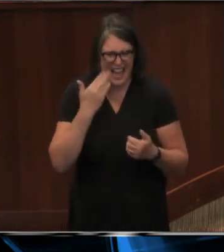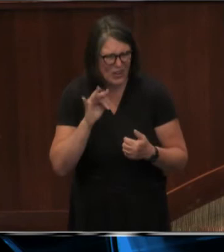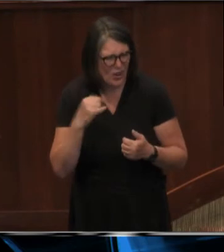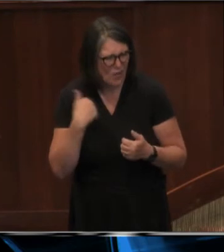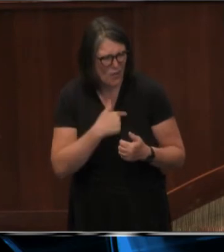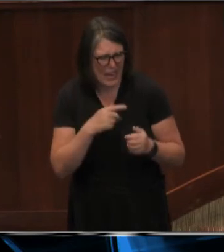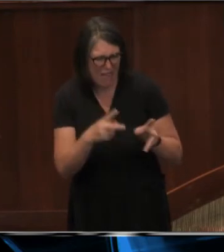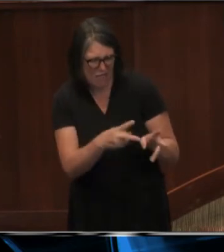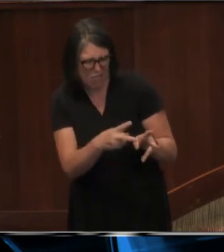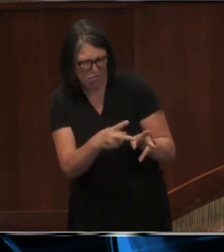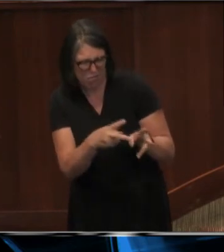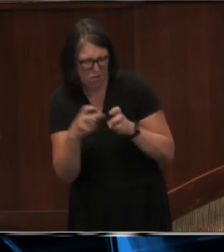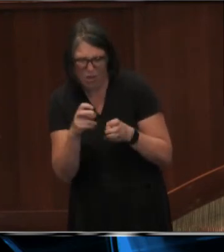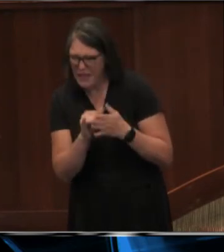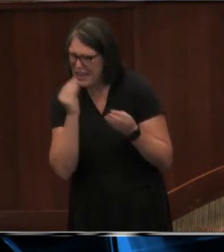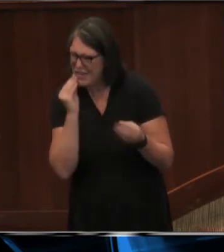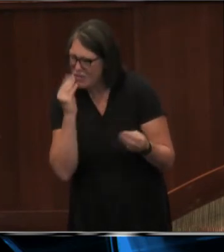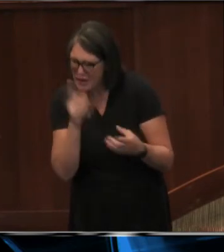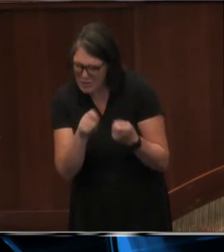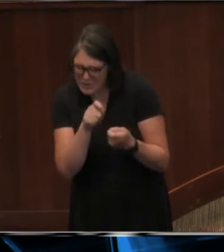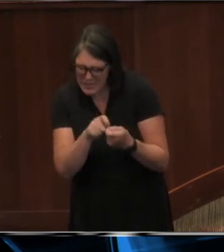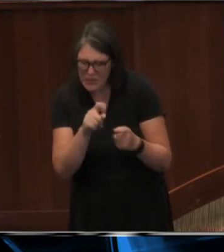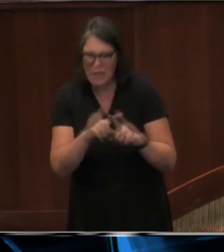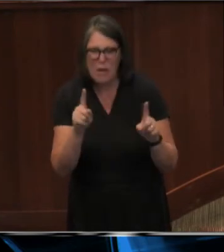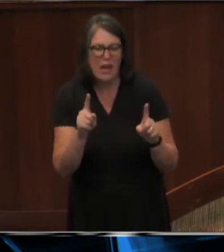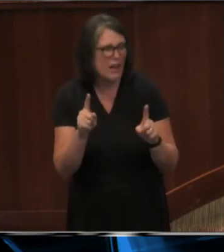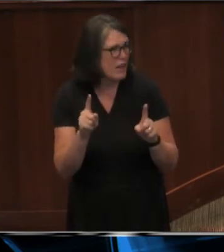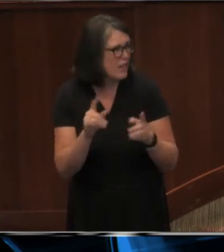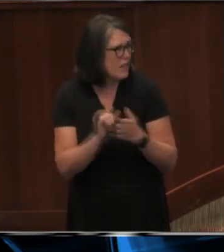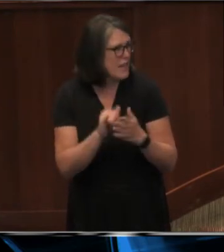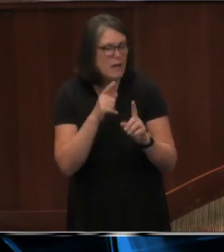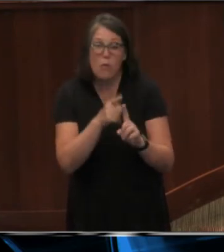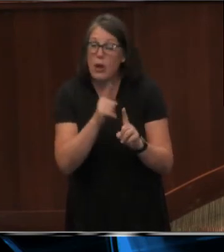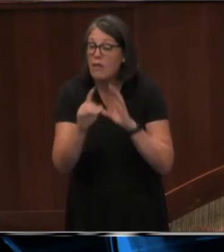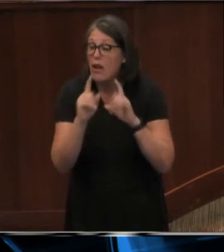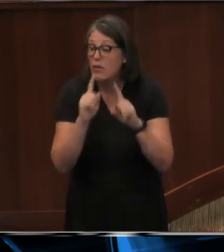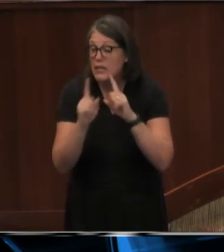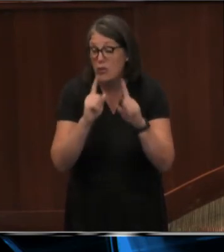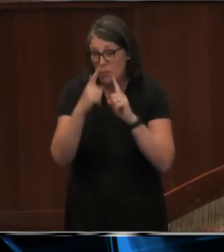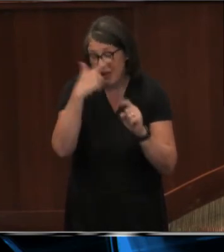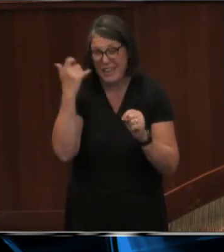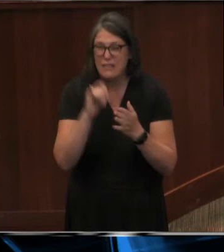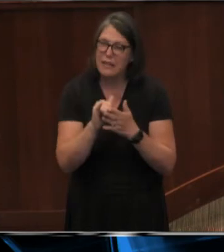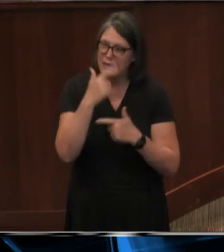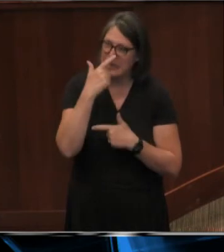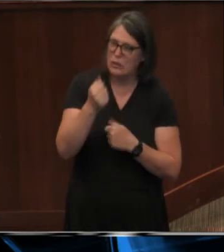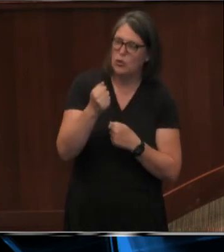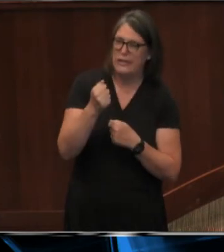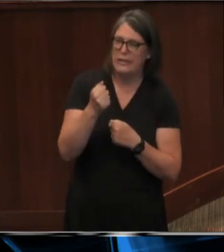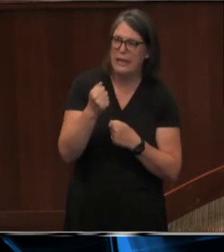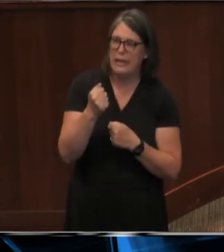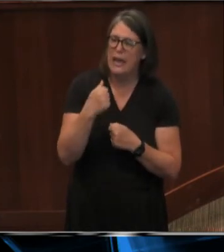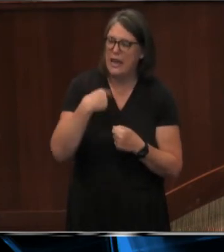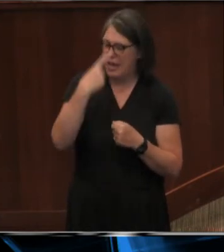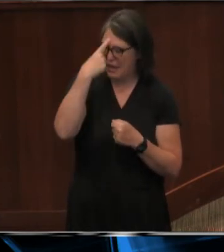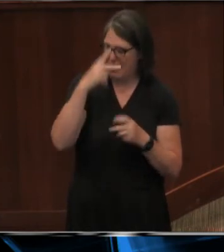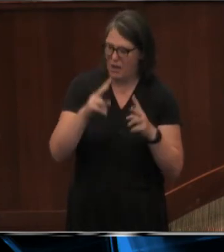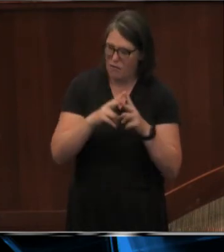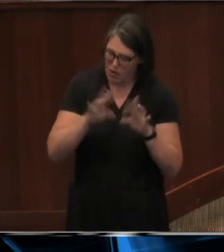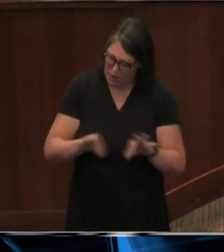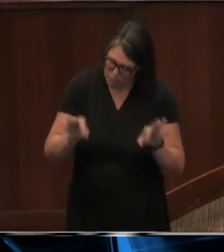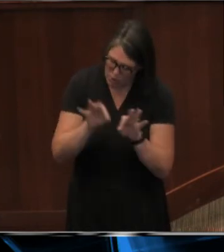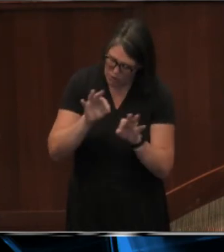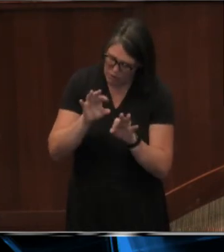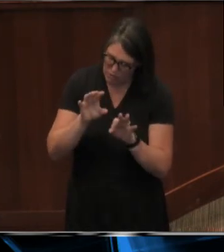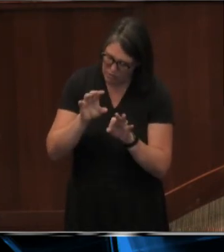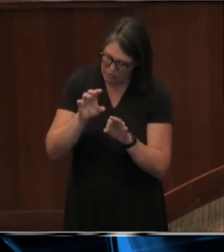pulled out specifically at this point, but it is one of those points of conversation because it is an interesting and I think very pertinent data